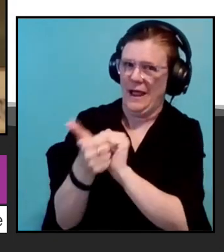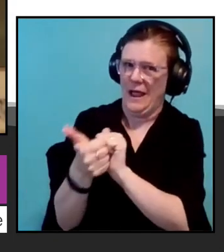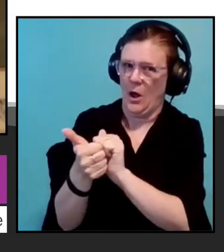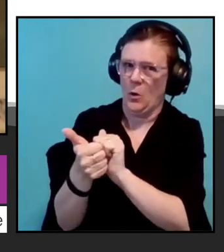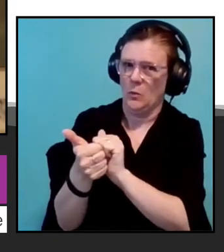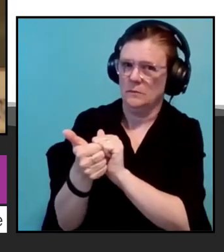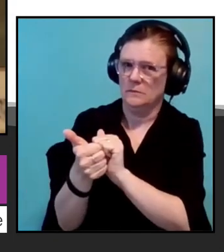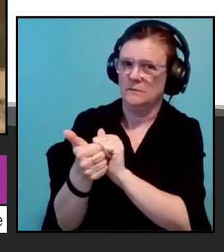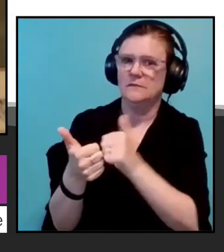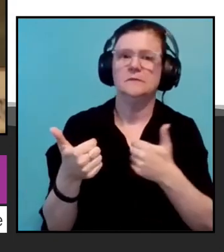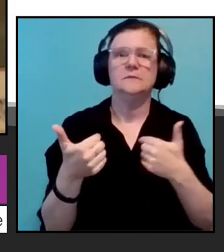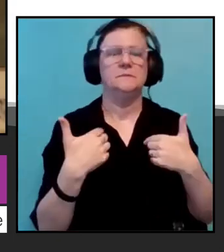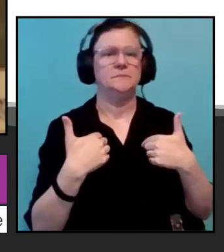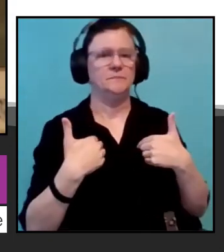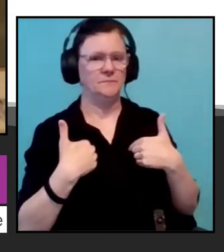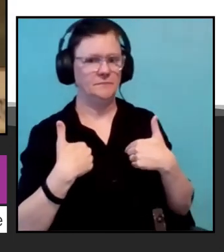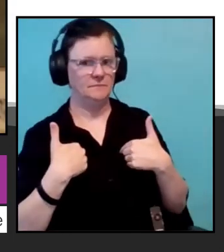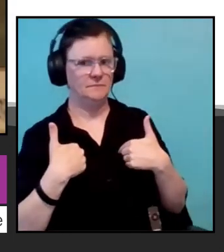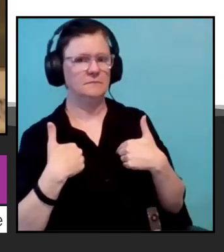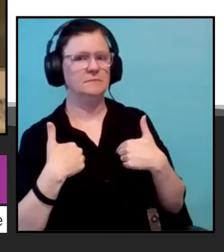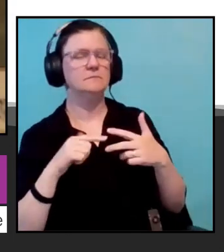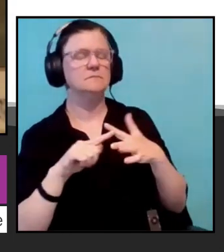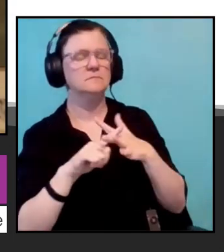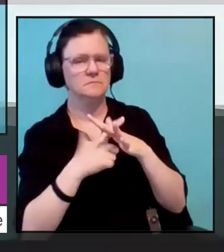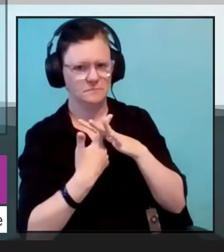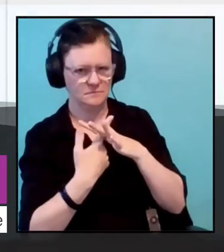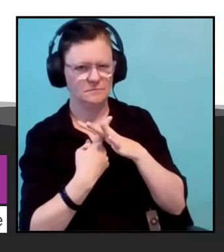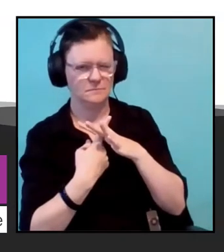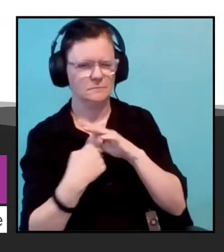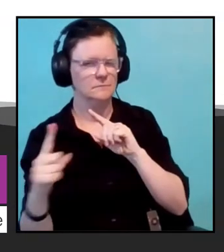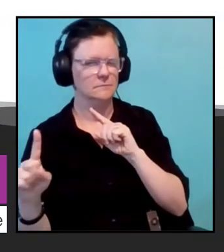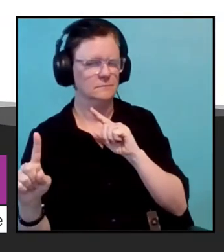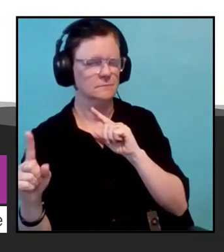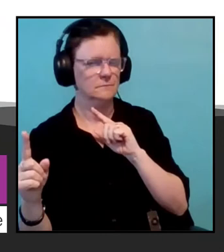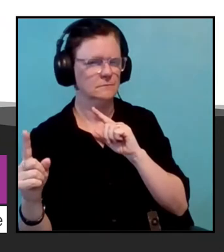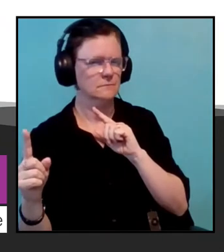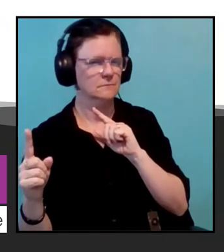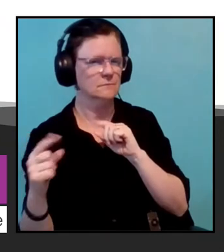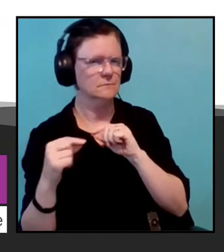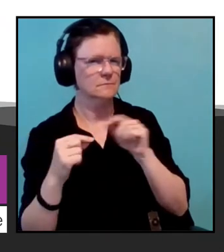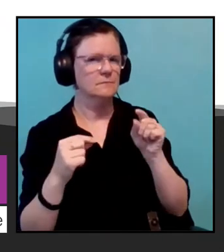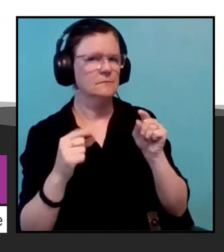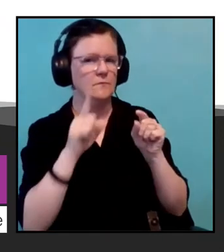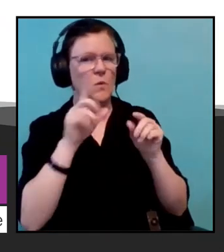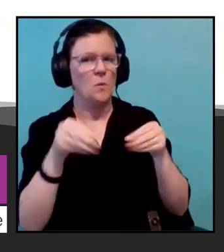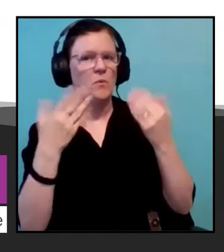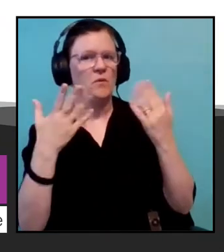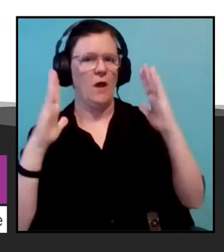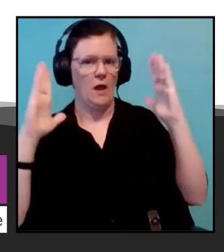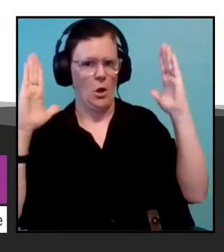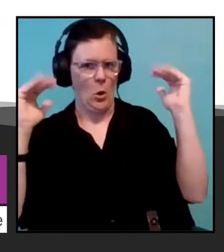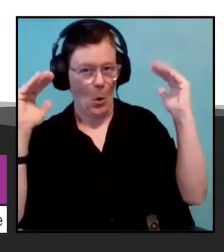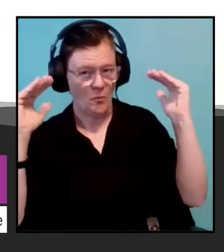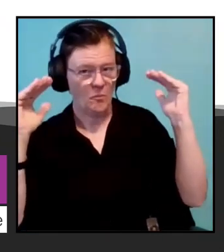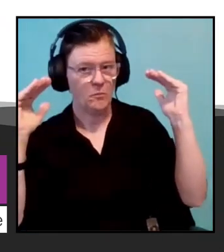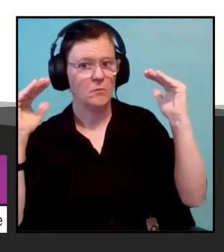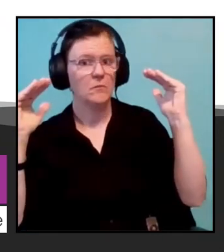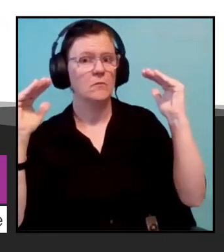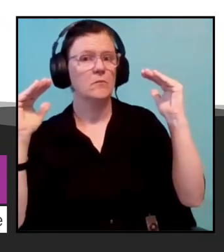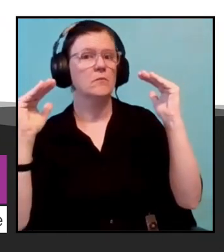I can start. I think the act of dreaming provides a hope. It provides an opportunity for those